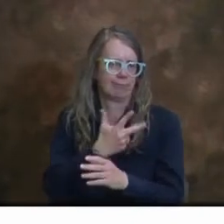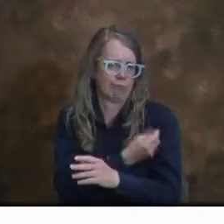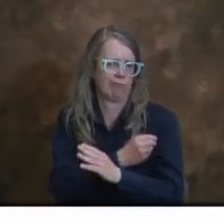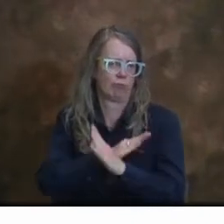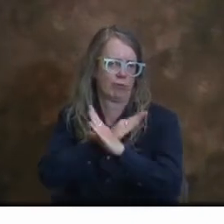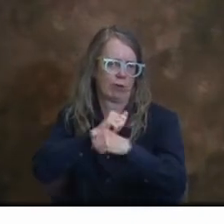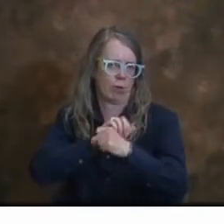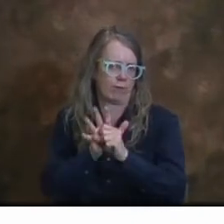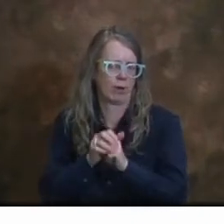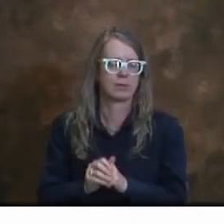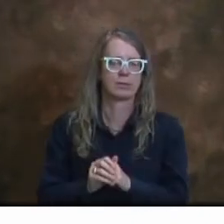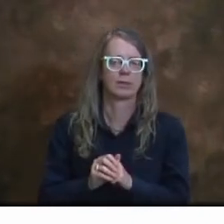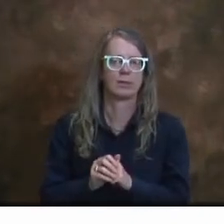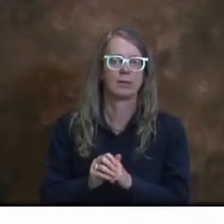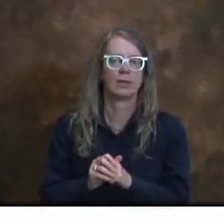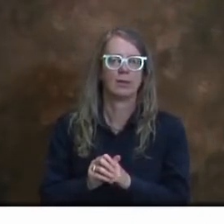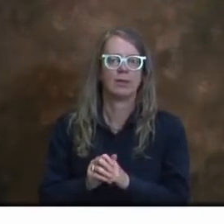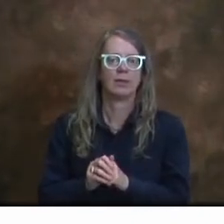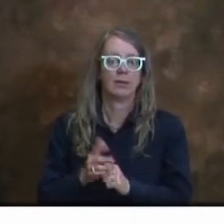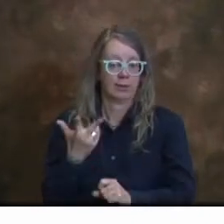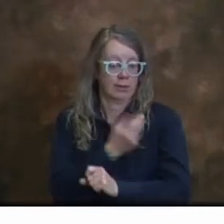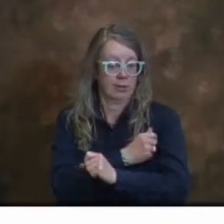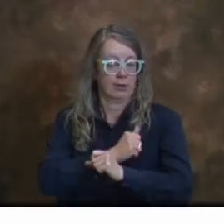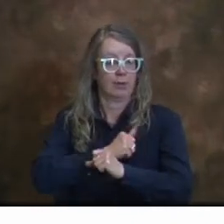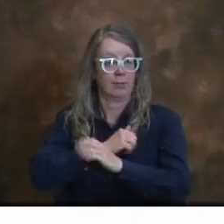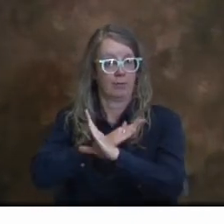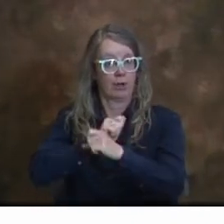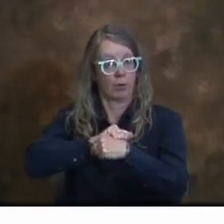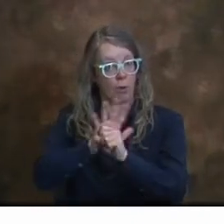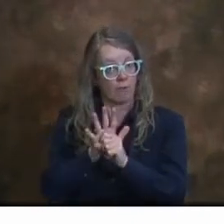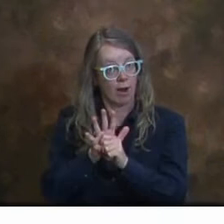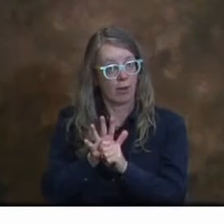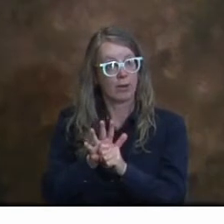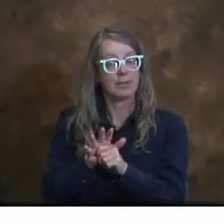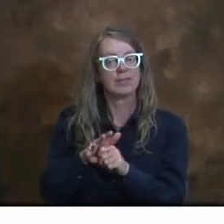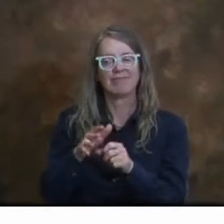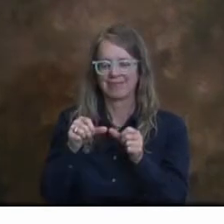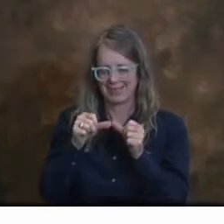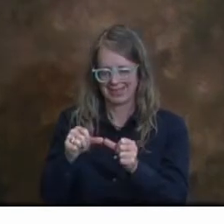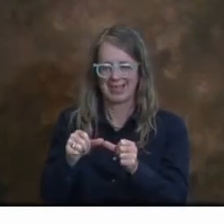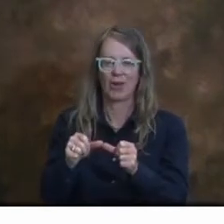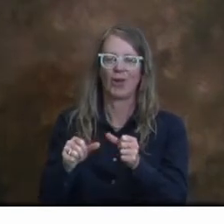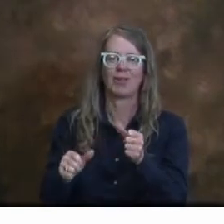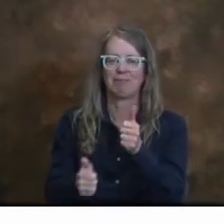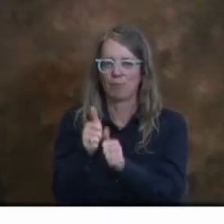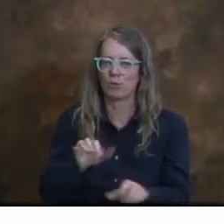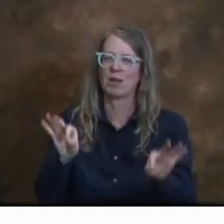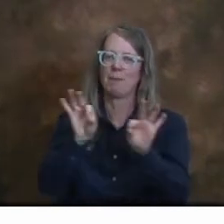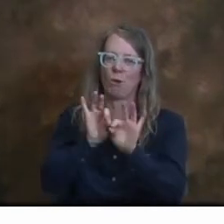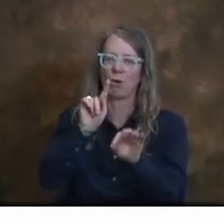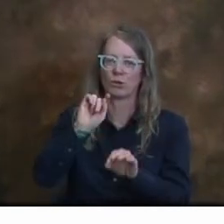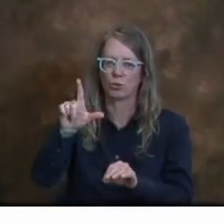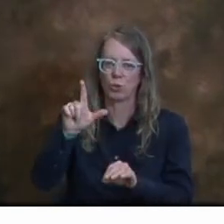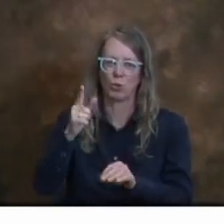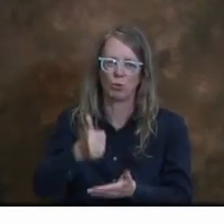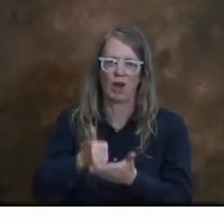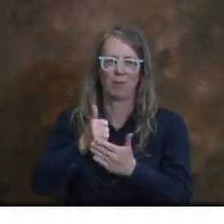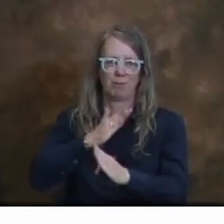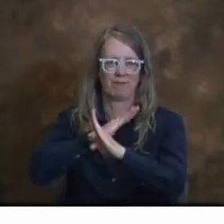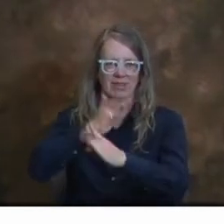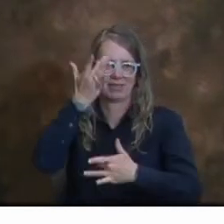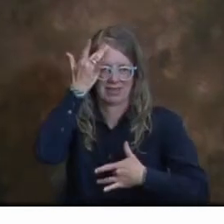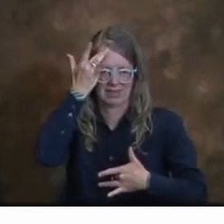Vaccine and vaccination continues to be the priority tool for prevention. We currently have 72% of our